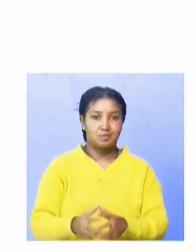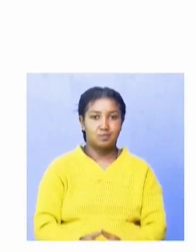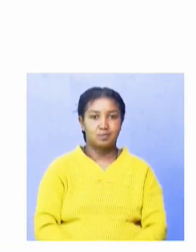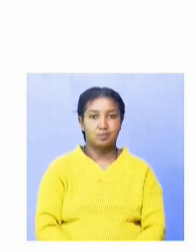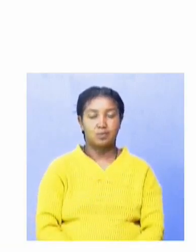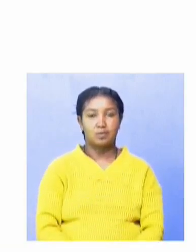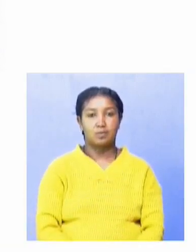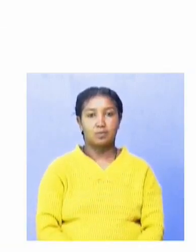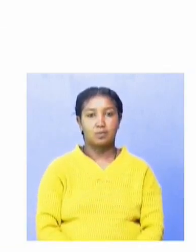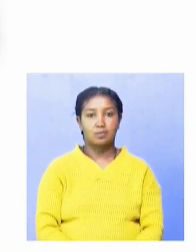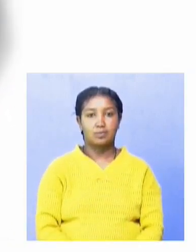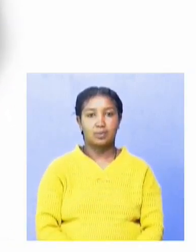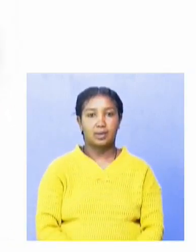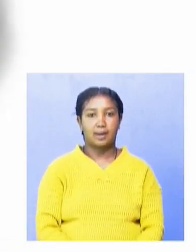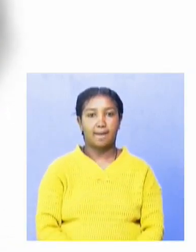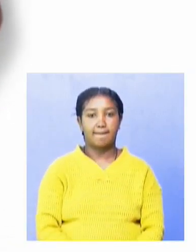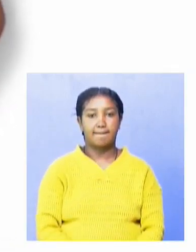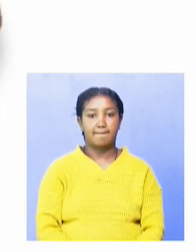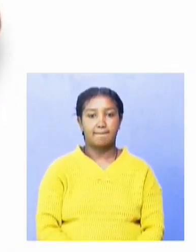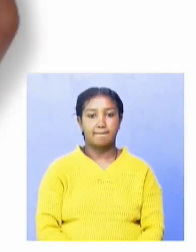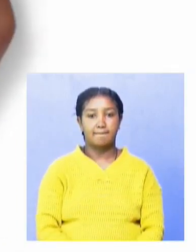In progress